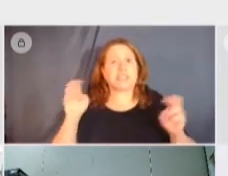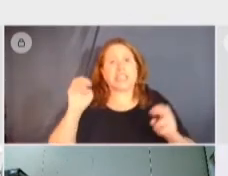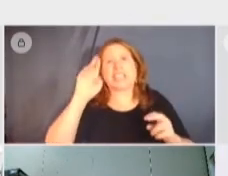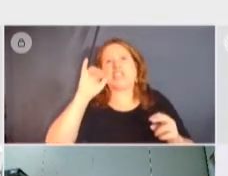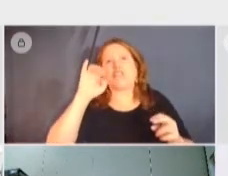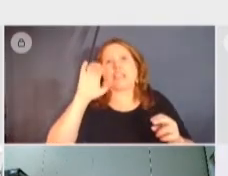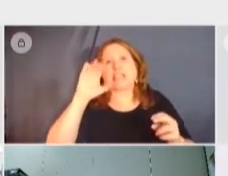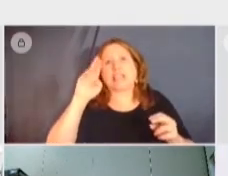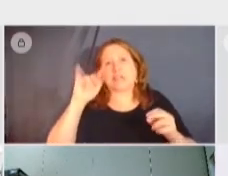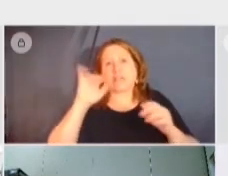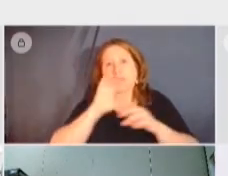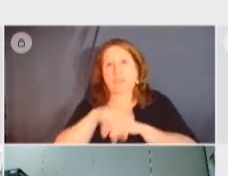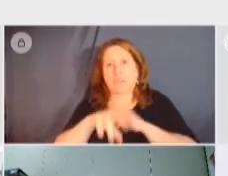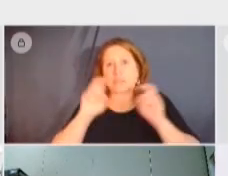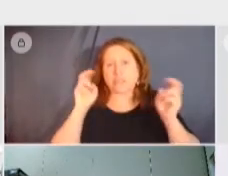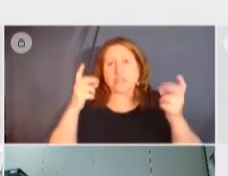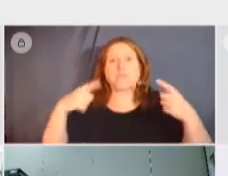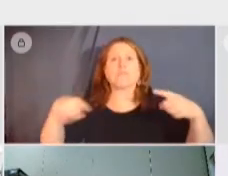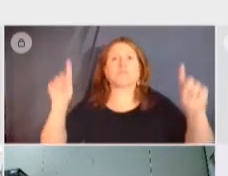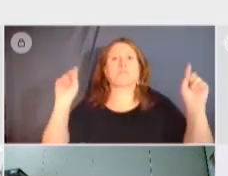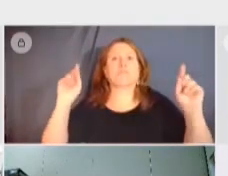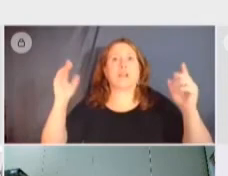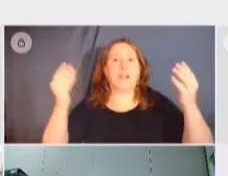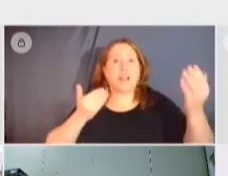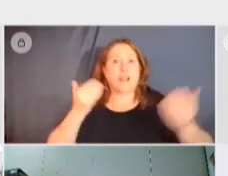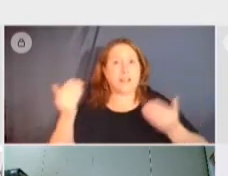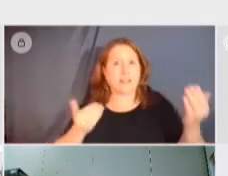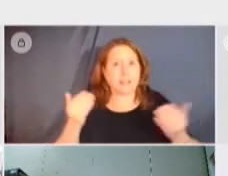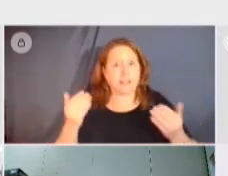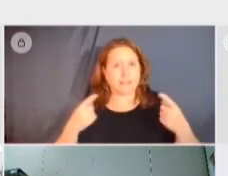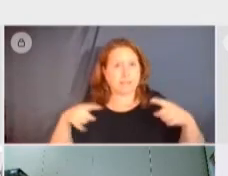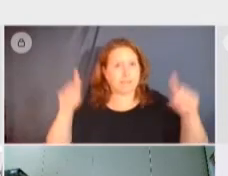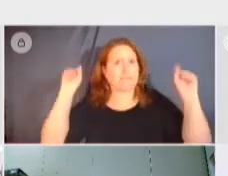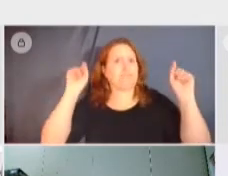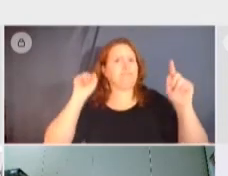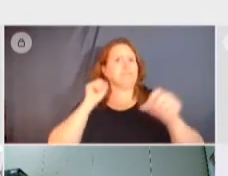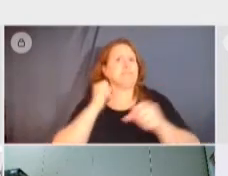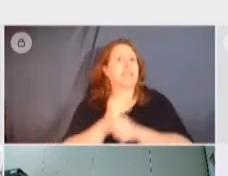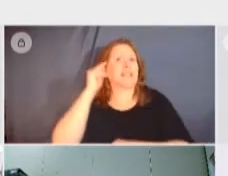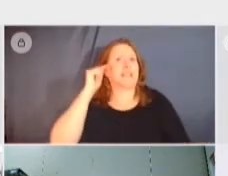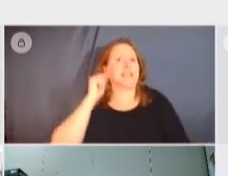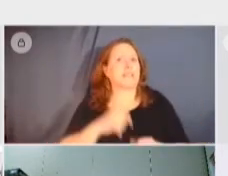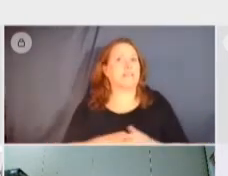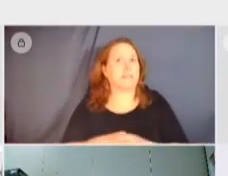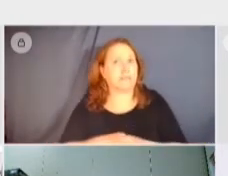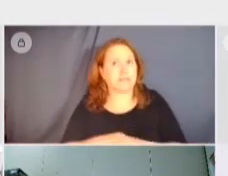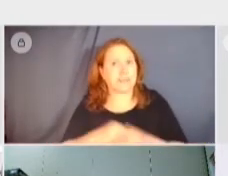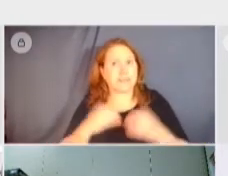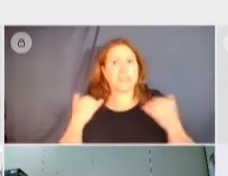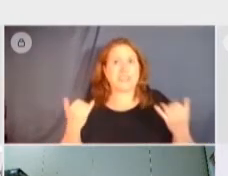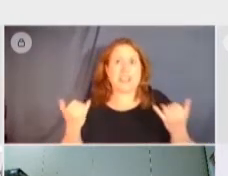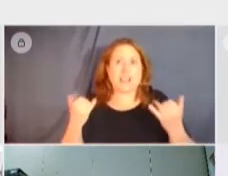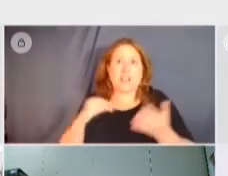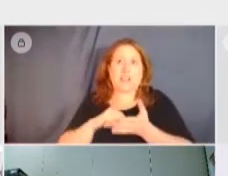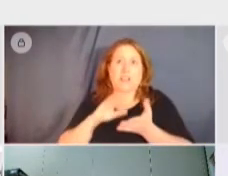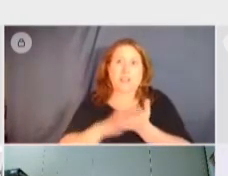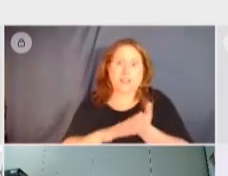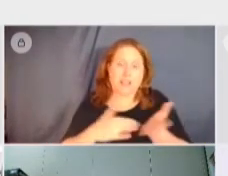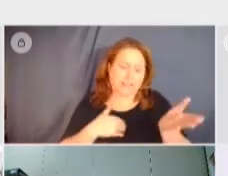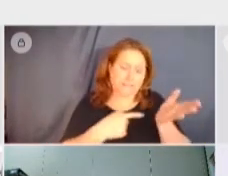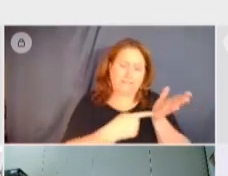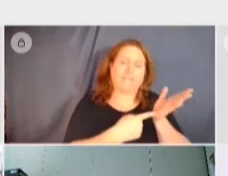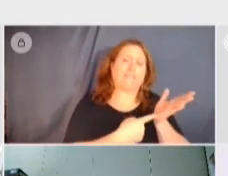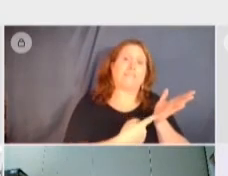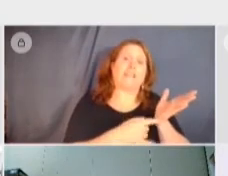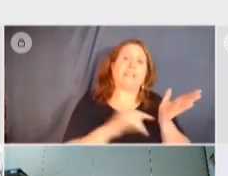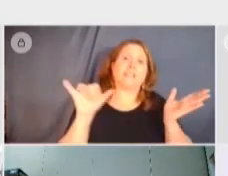county commissioners. And I just want to say on the record that while I don't mind that somebody draft